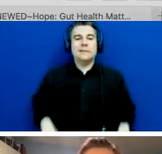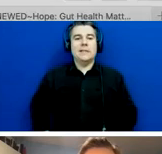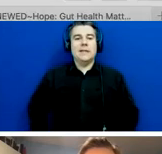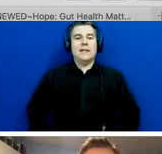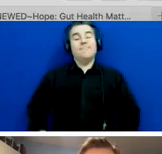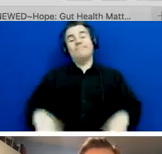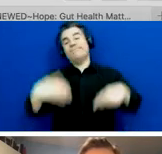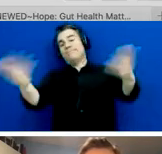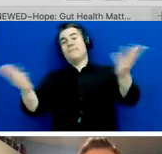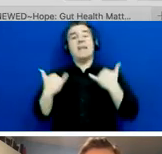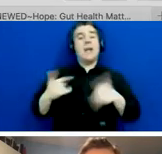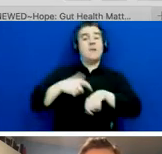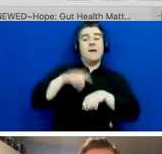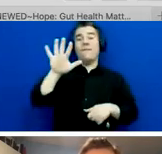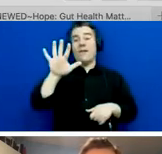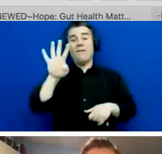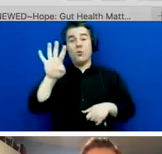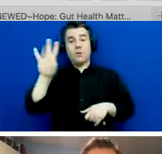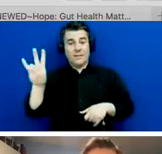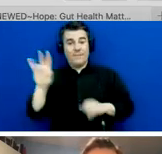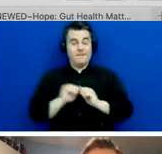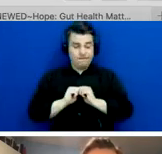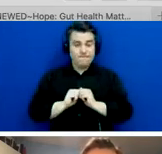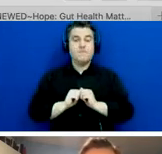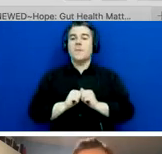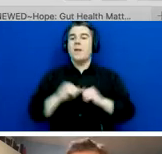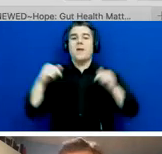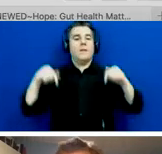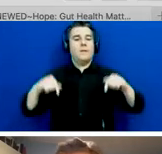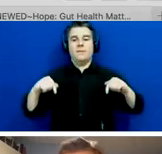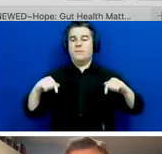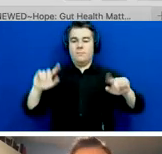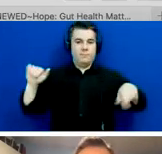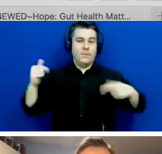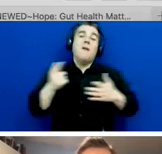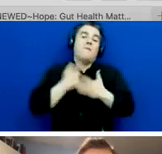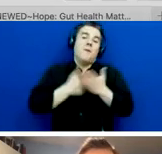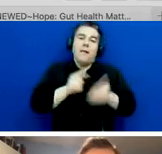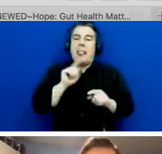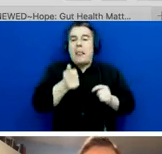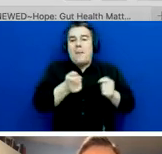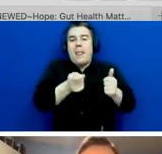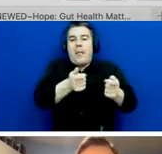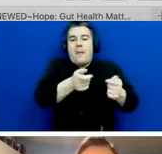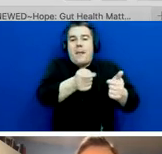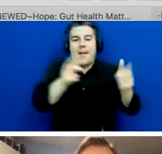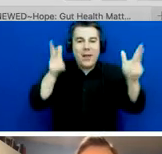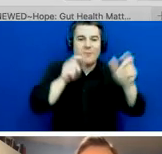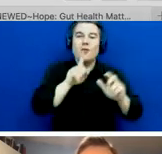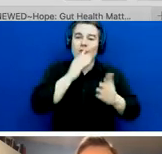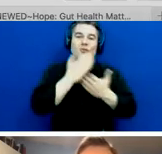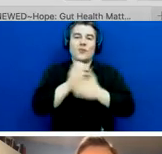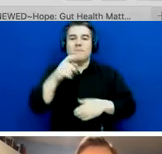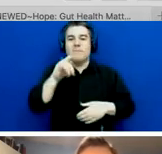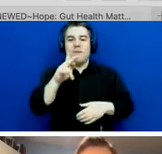So it's 5:47, and this has been, from what we could hear, it was a good spark call. I'm going to go